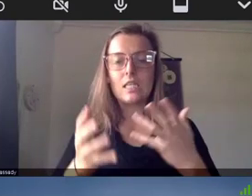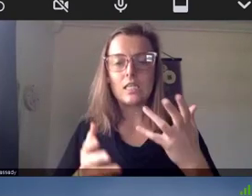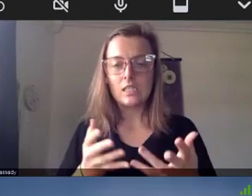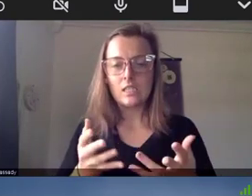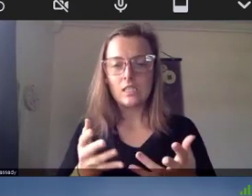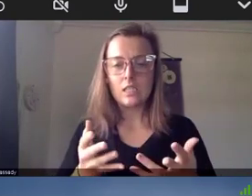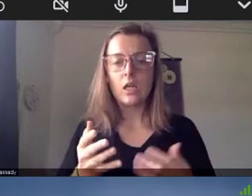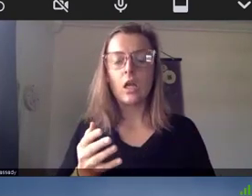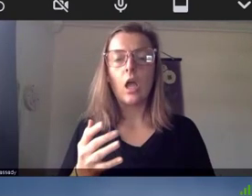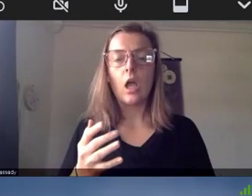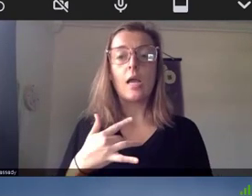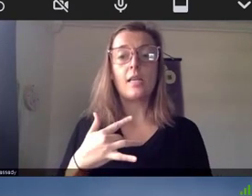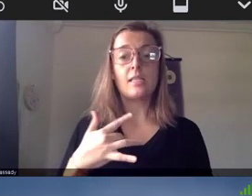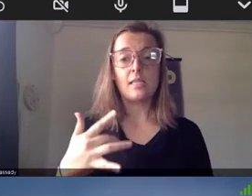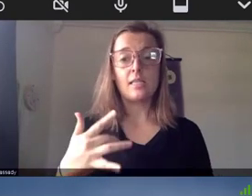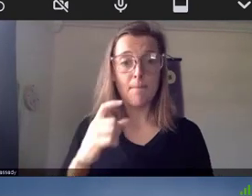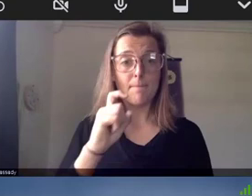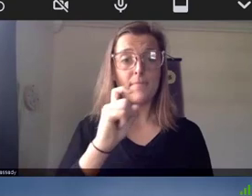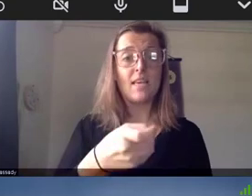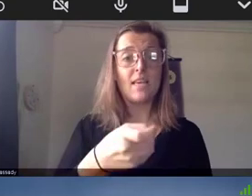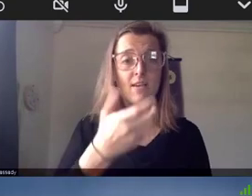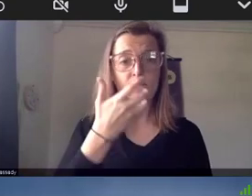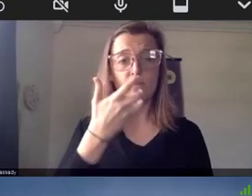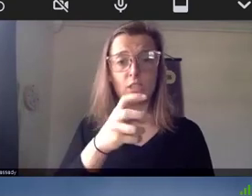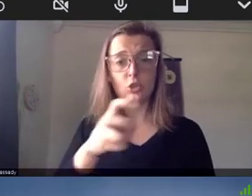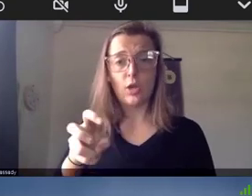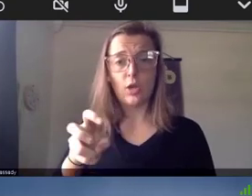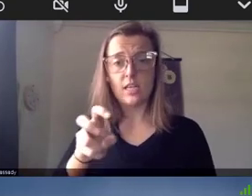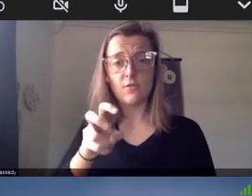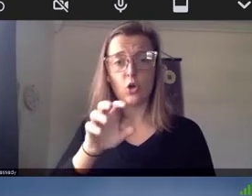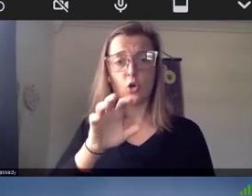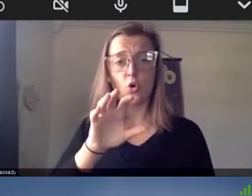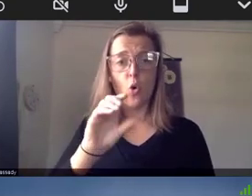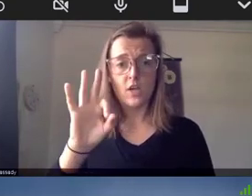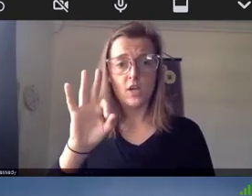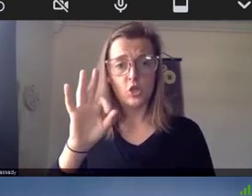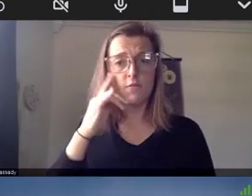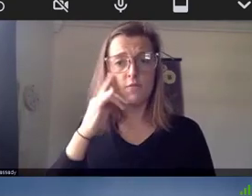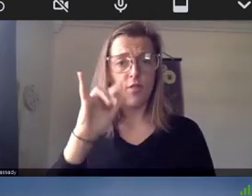heat transfer coefficient in those cases. So